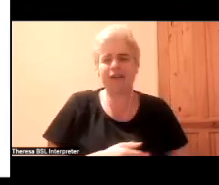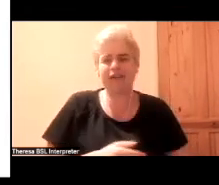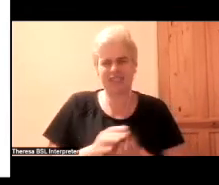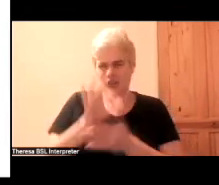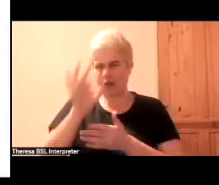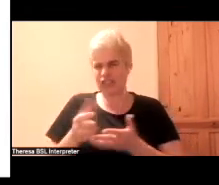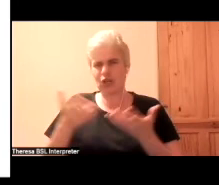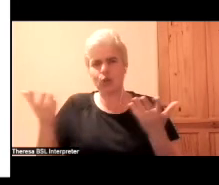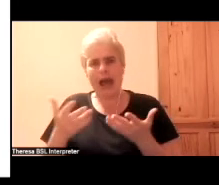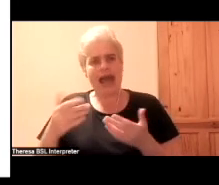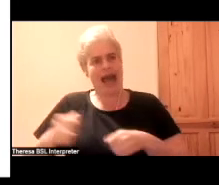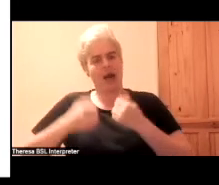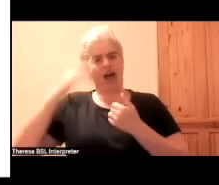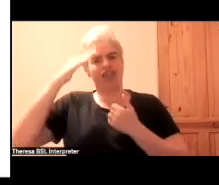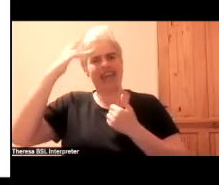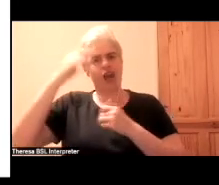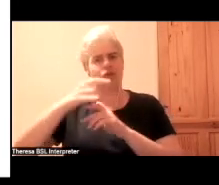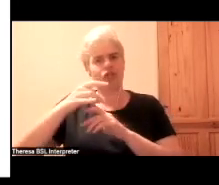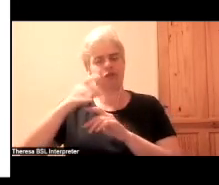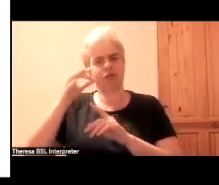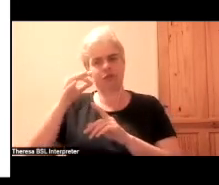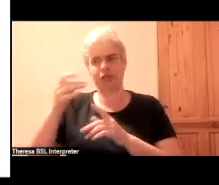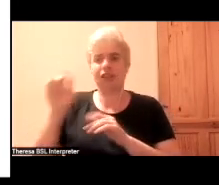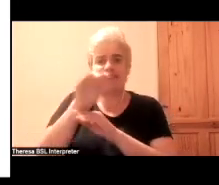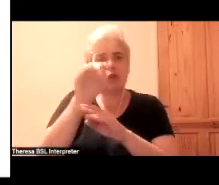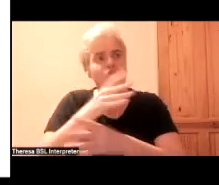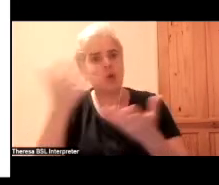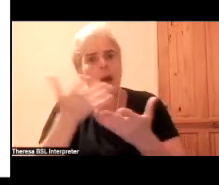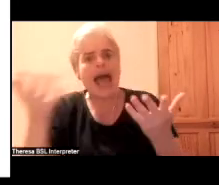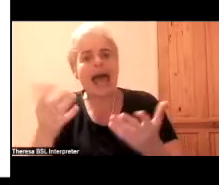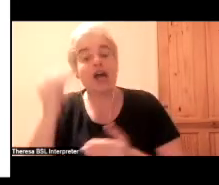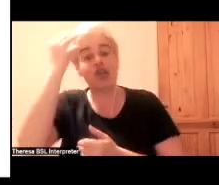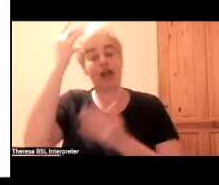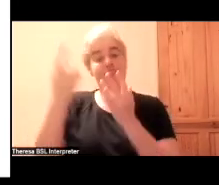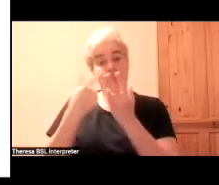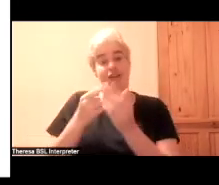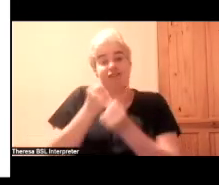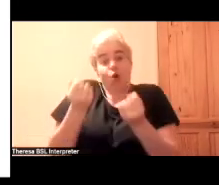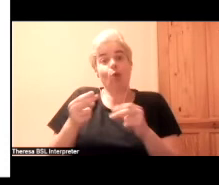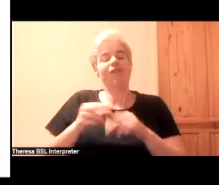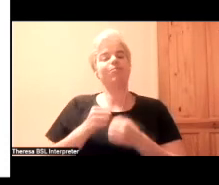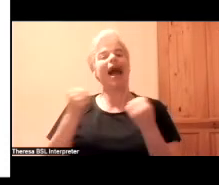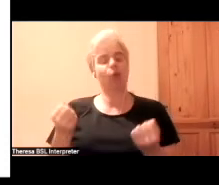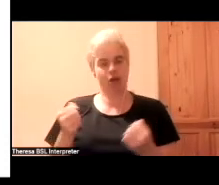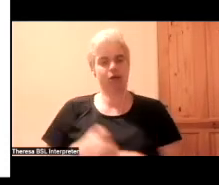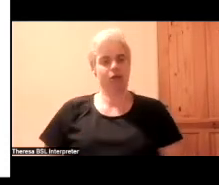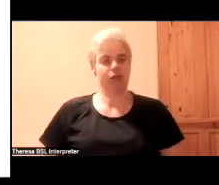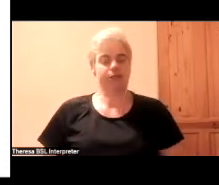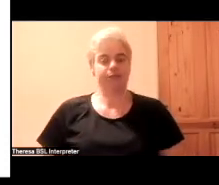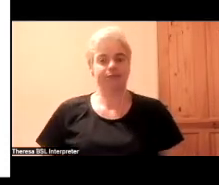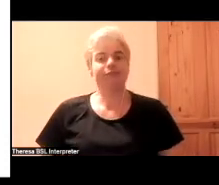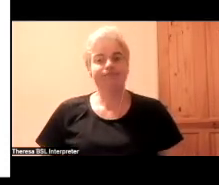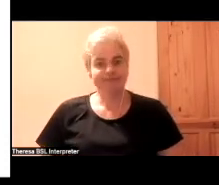our theologians are to come from in the future, because knowledge is another form of power. It